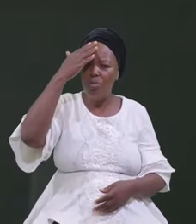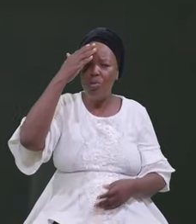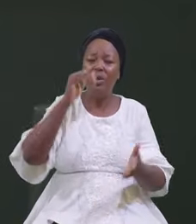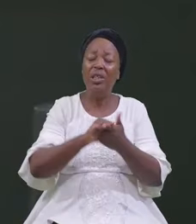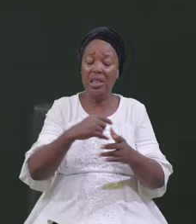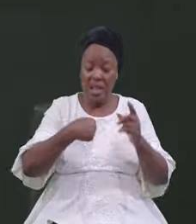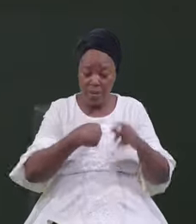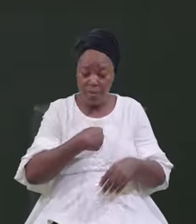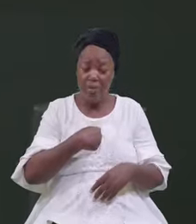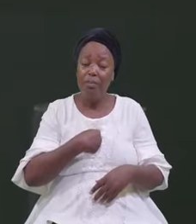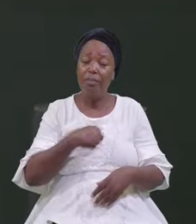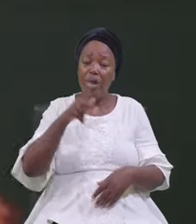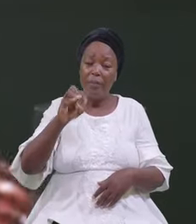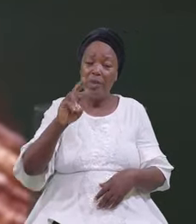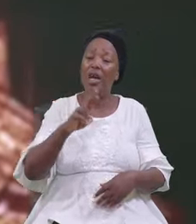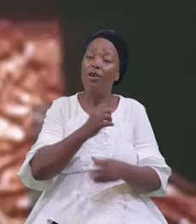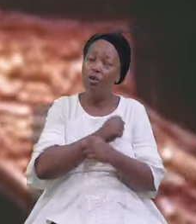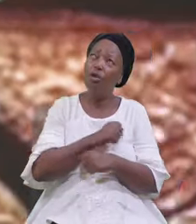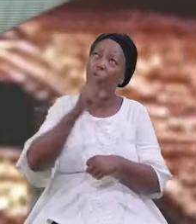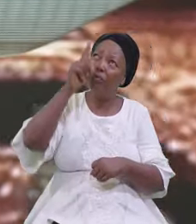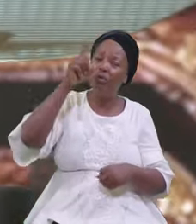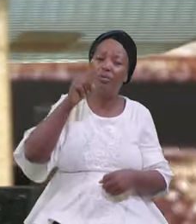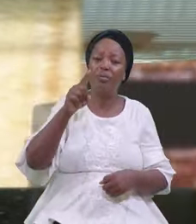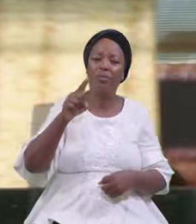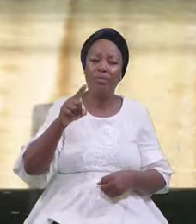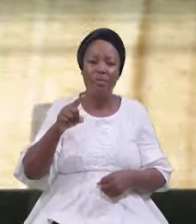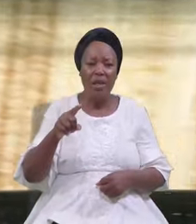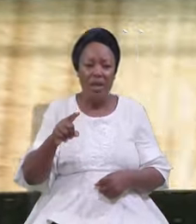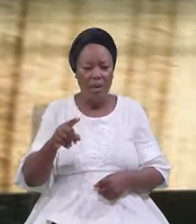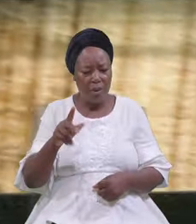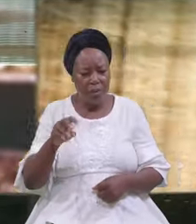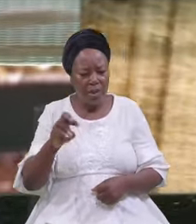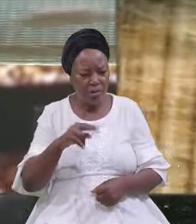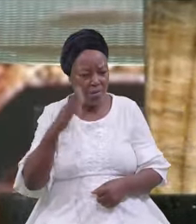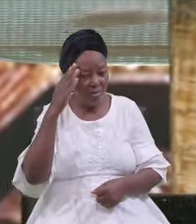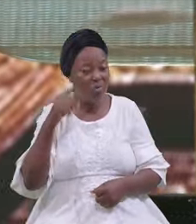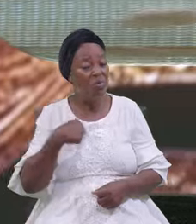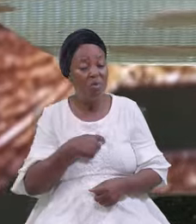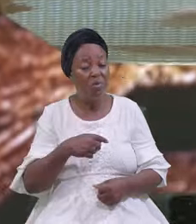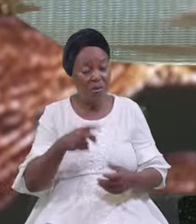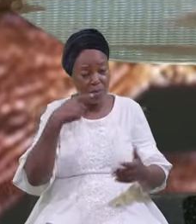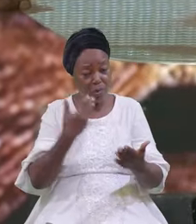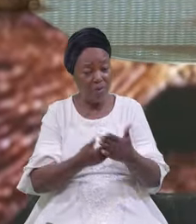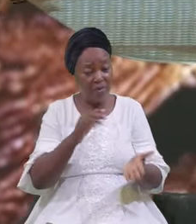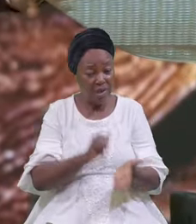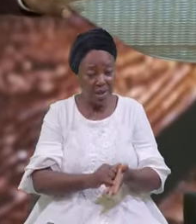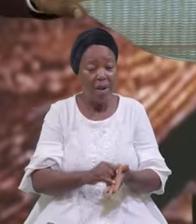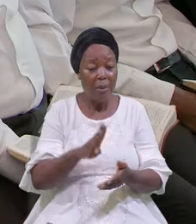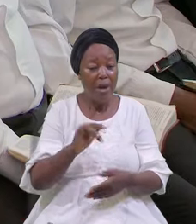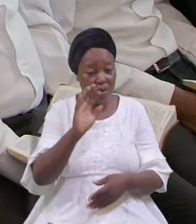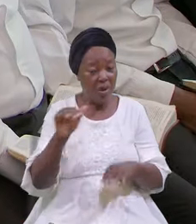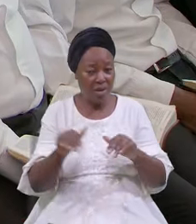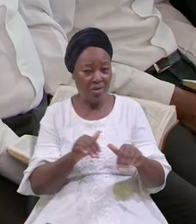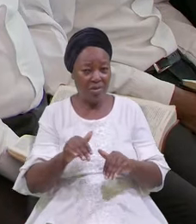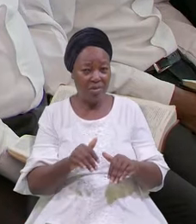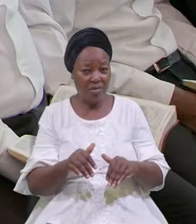I love thee." Now, that I love thee, Peter, you know, we're going to prove that by the action.